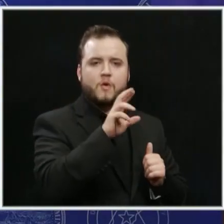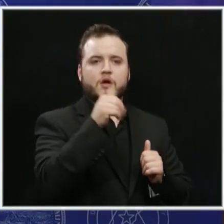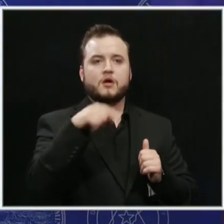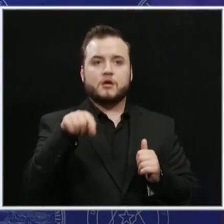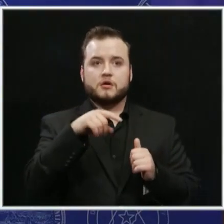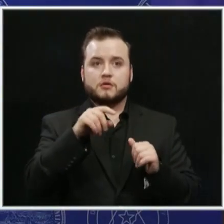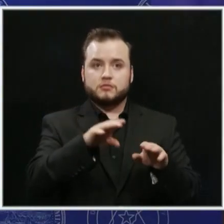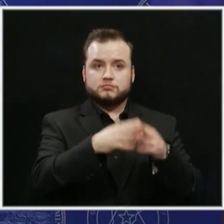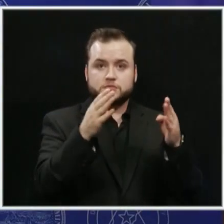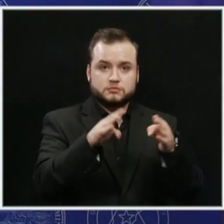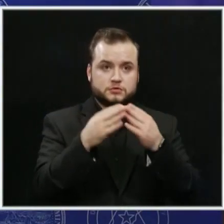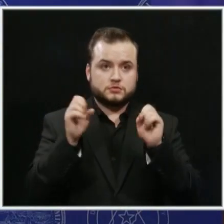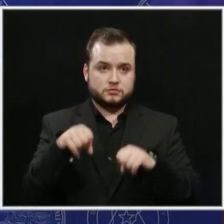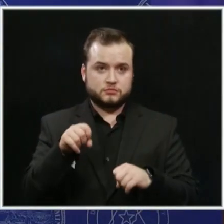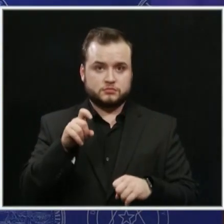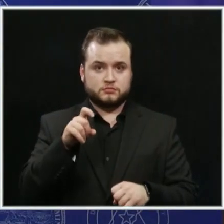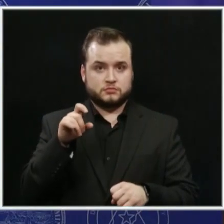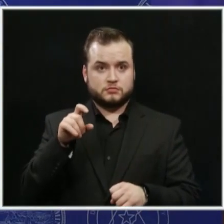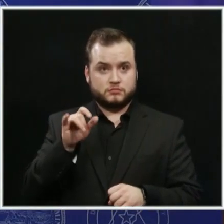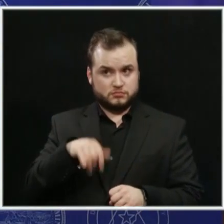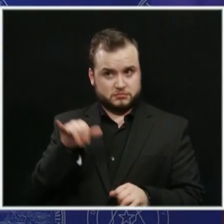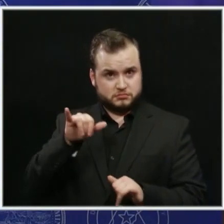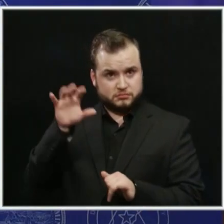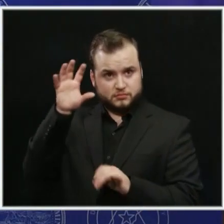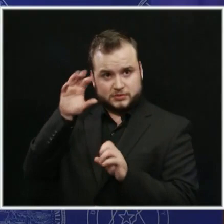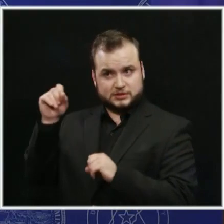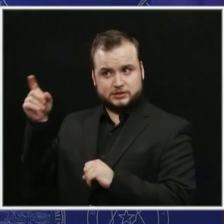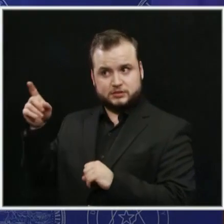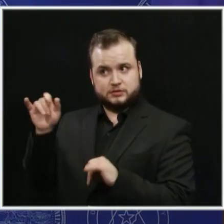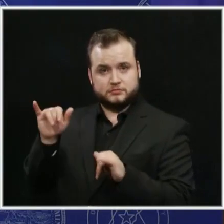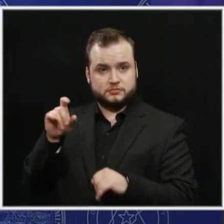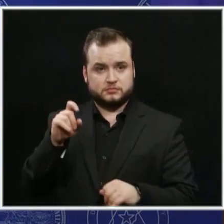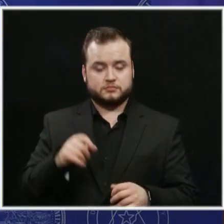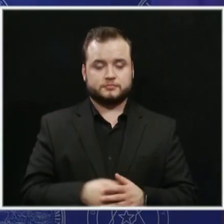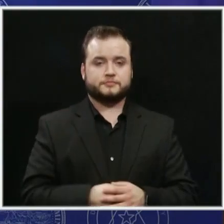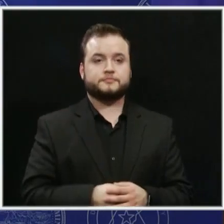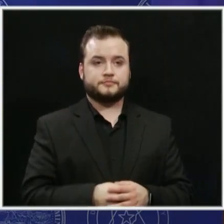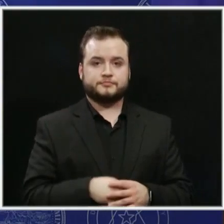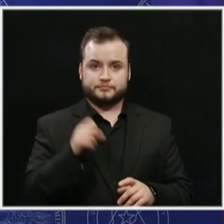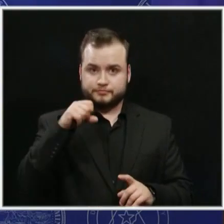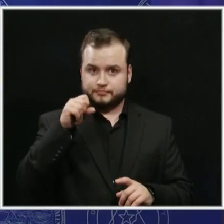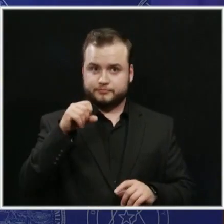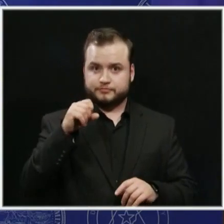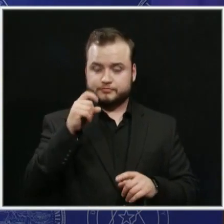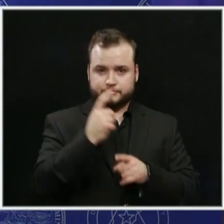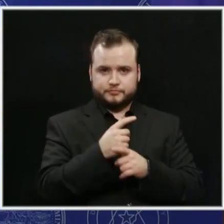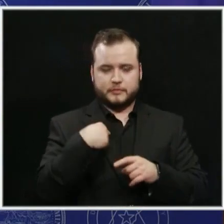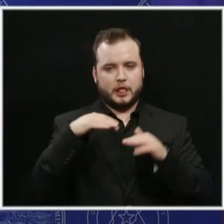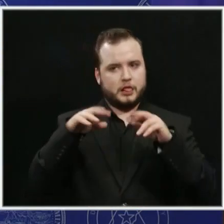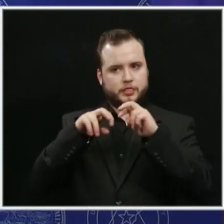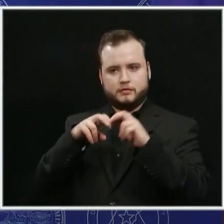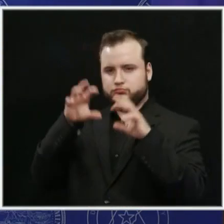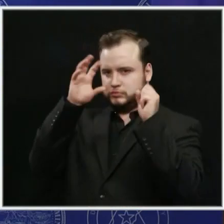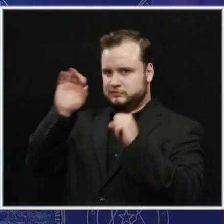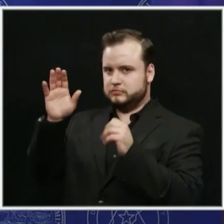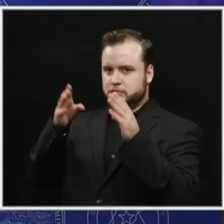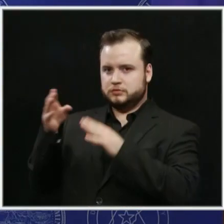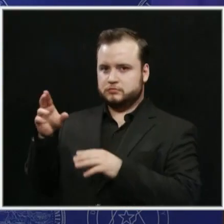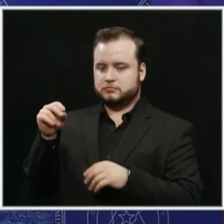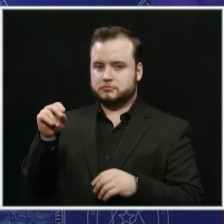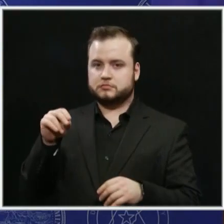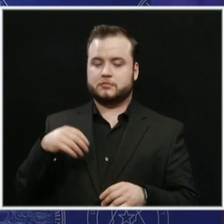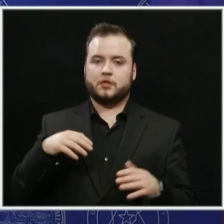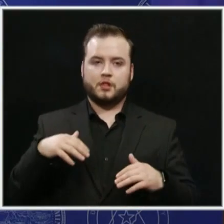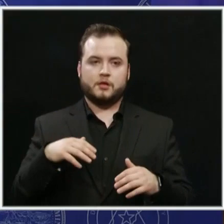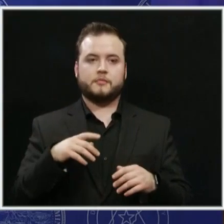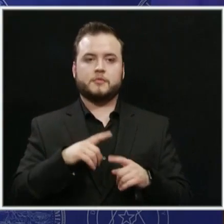I haven't analyzed it all, but it looks pretty good of what they're talking about. Turn the dial back up, bring things back in. I think